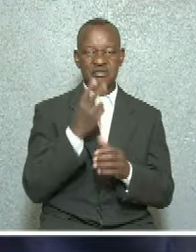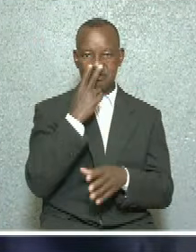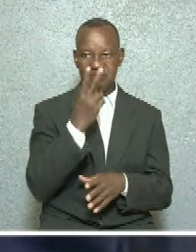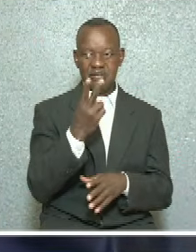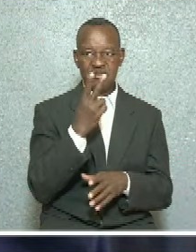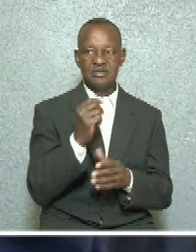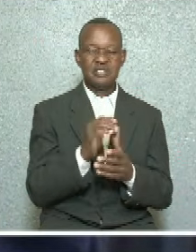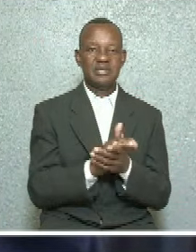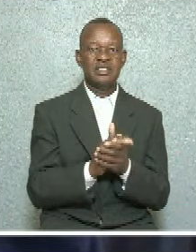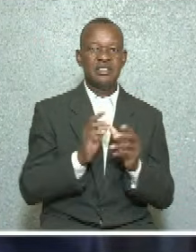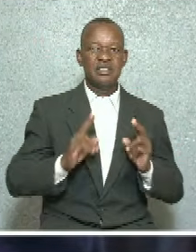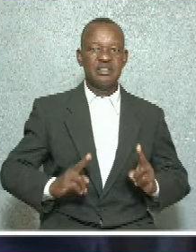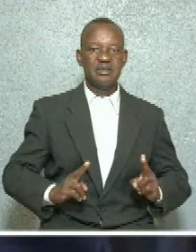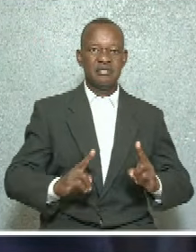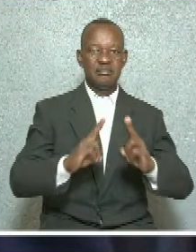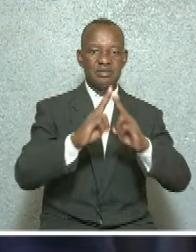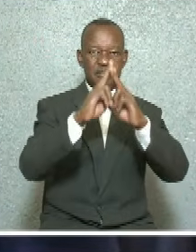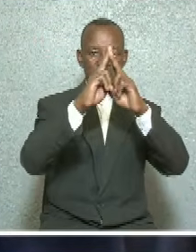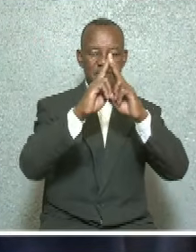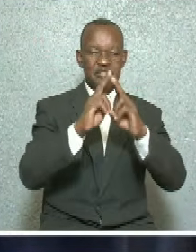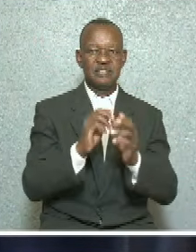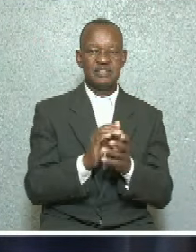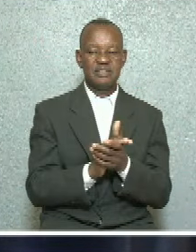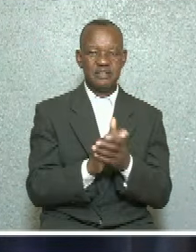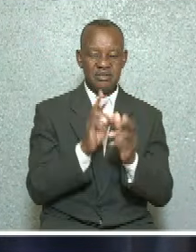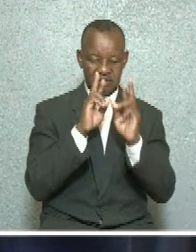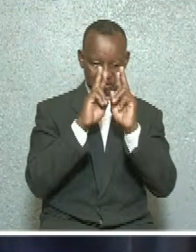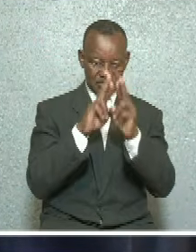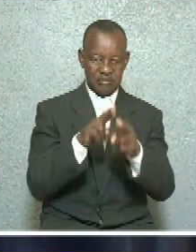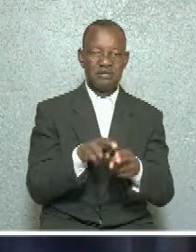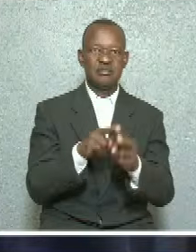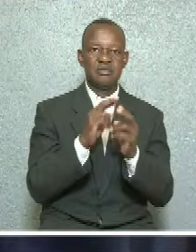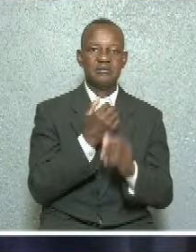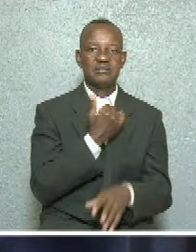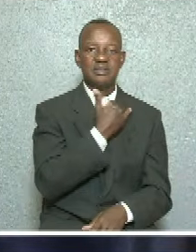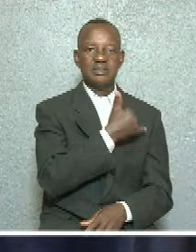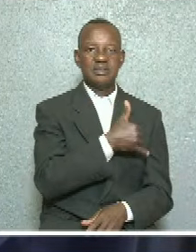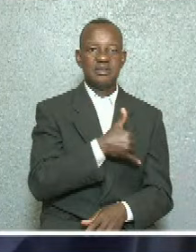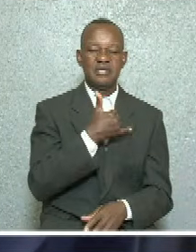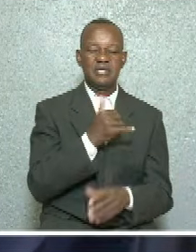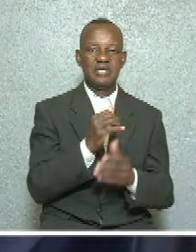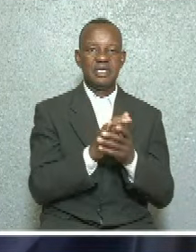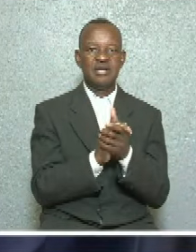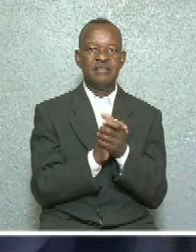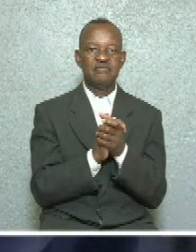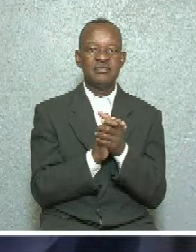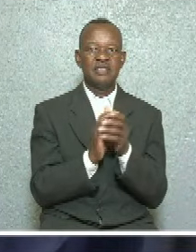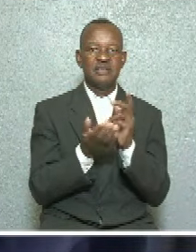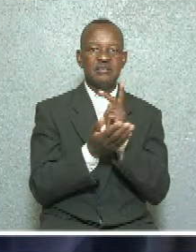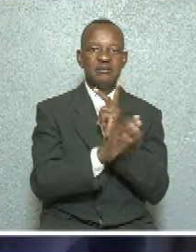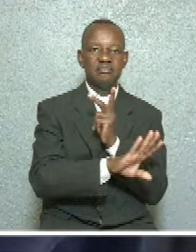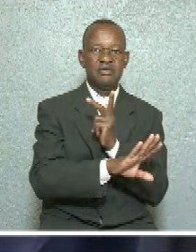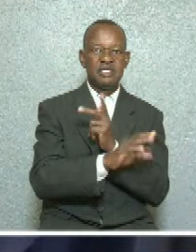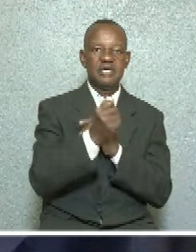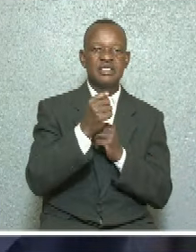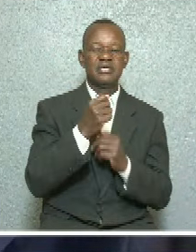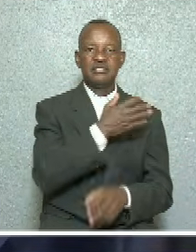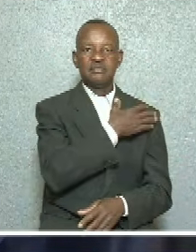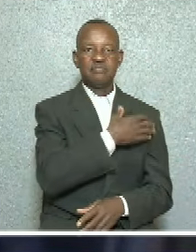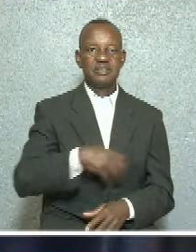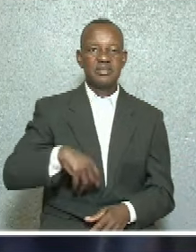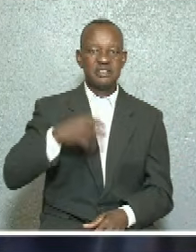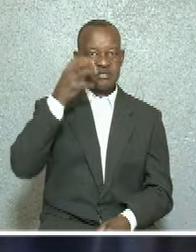of his life, of what he did for us, of his resilience and hard working.